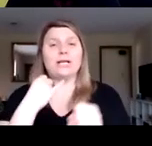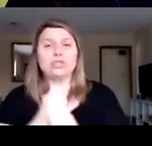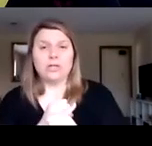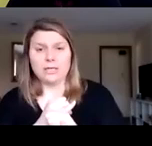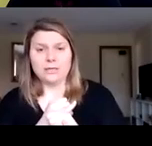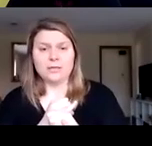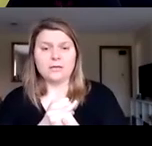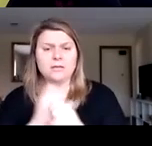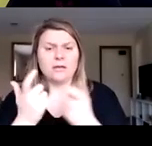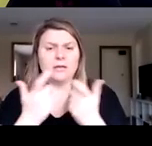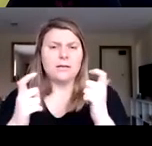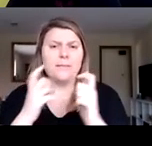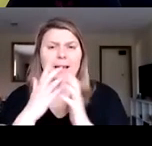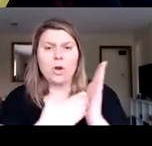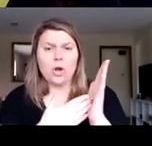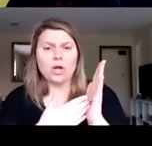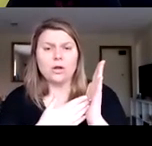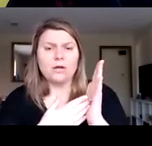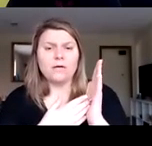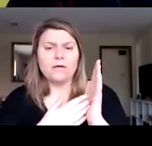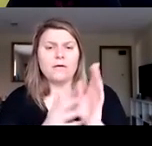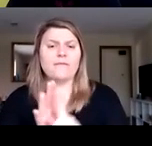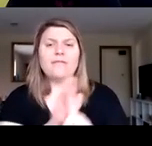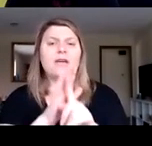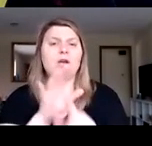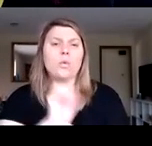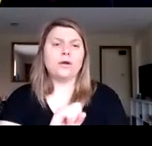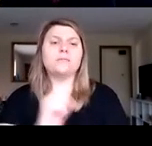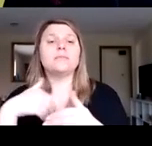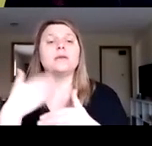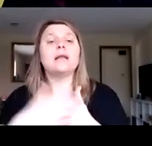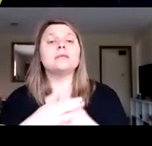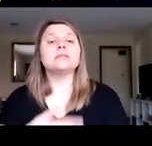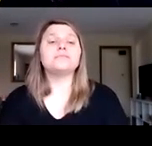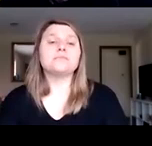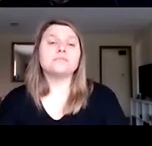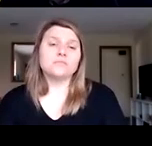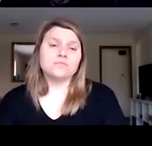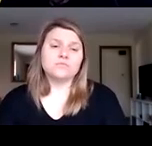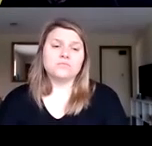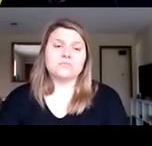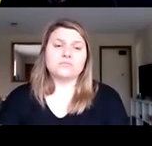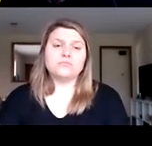as a big part of their career. Next slide, please.